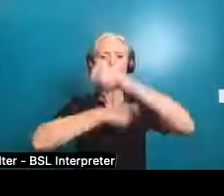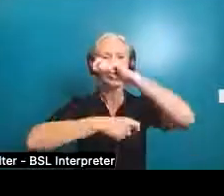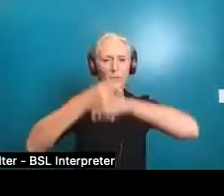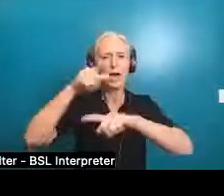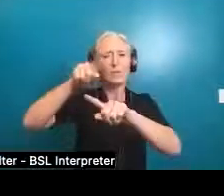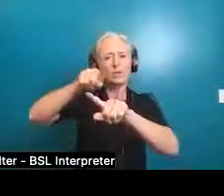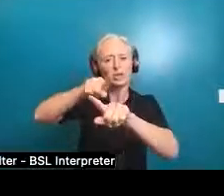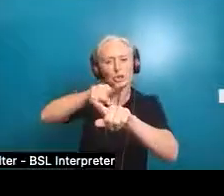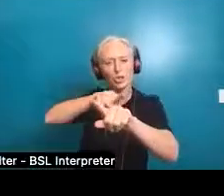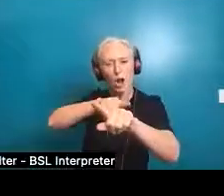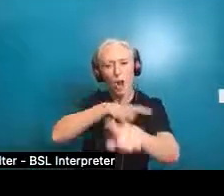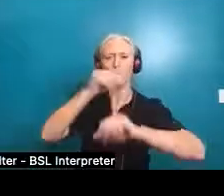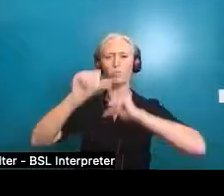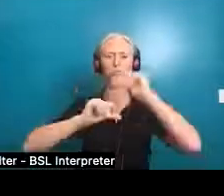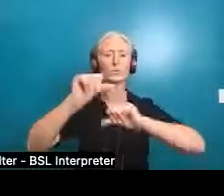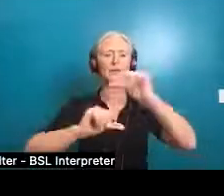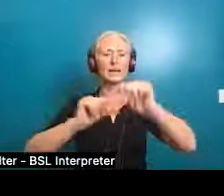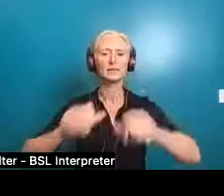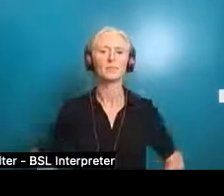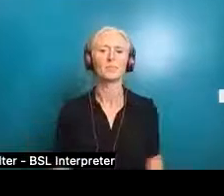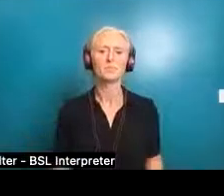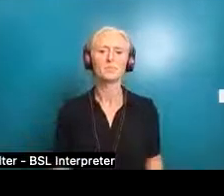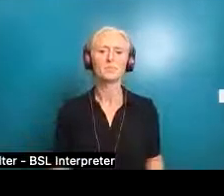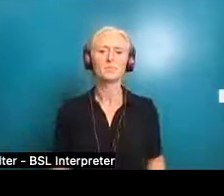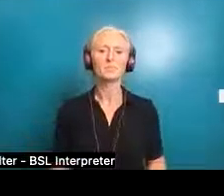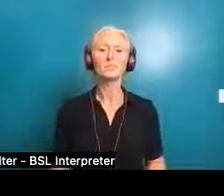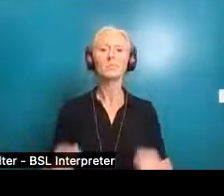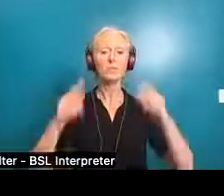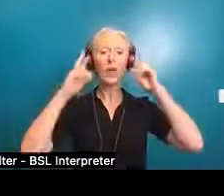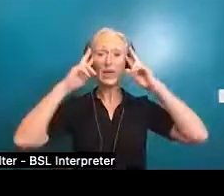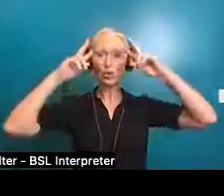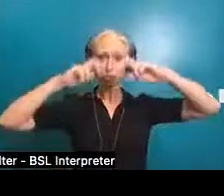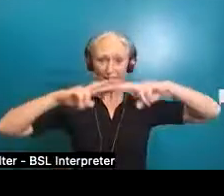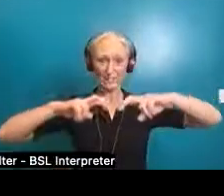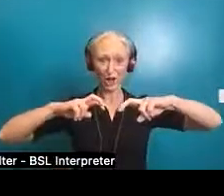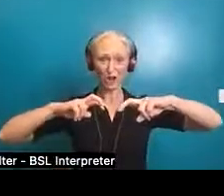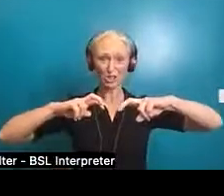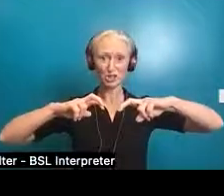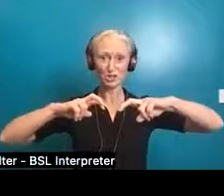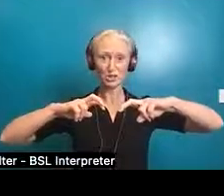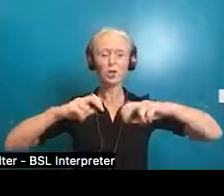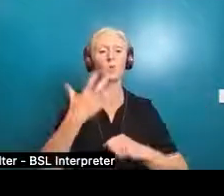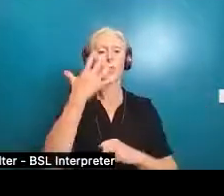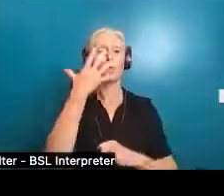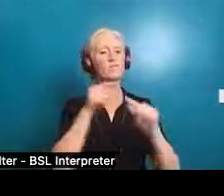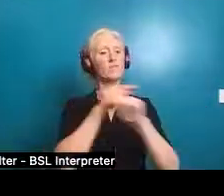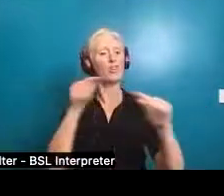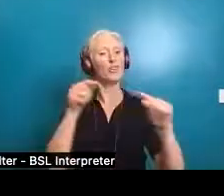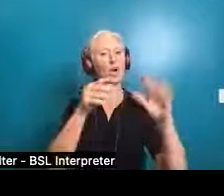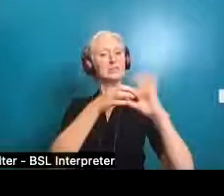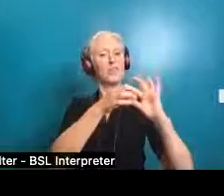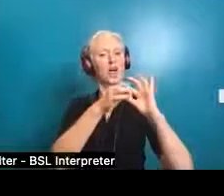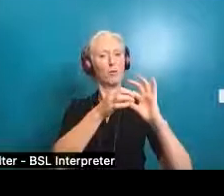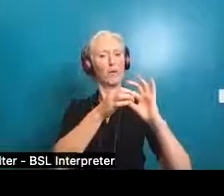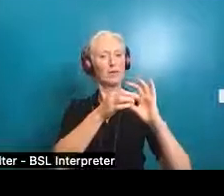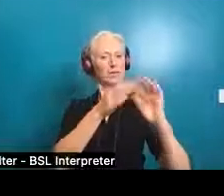And I'm going to divide the research into therapies that are focused on particular